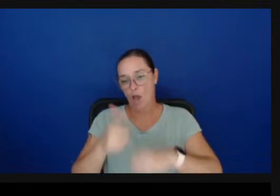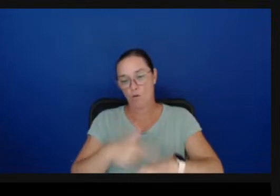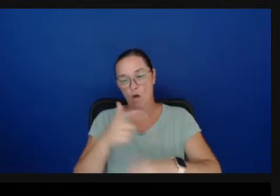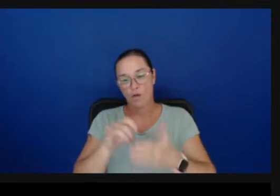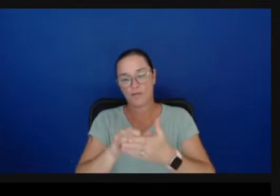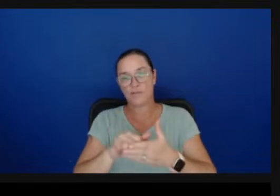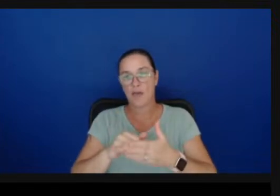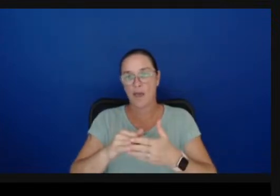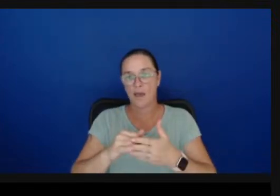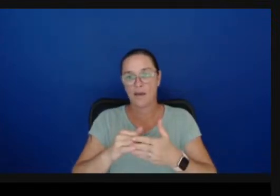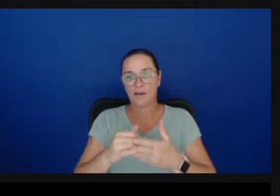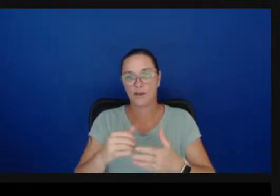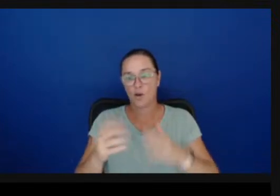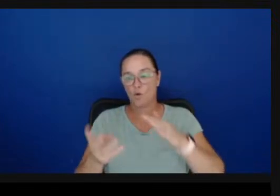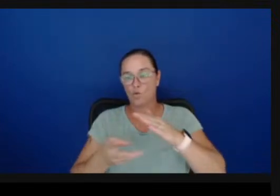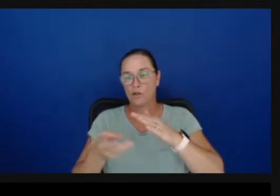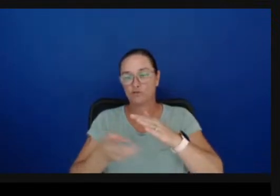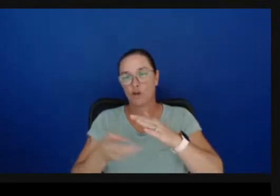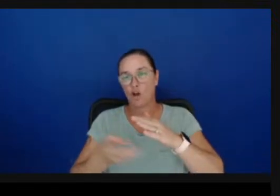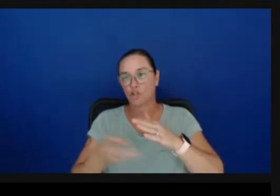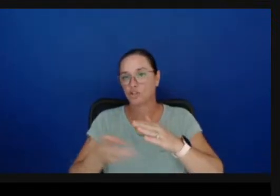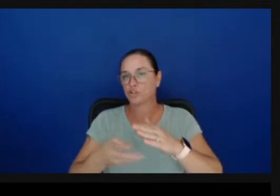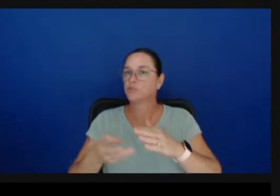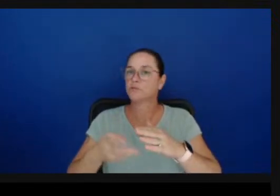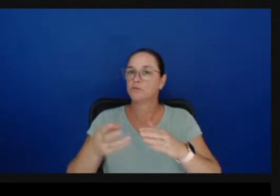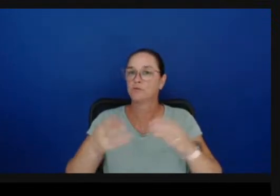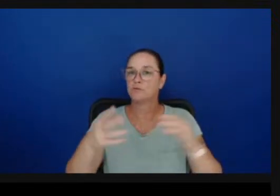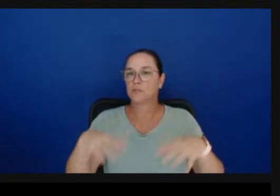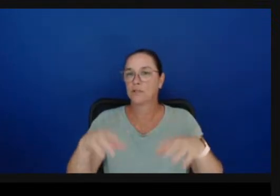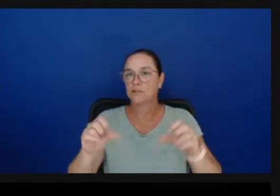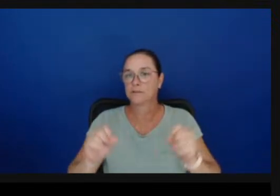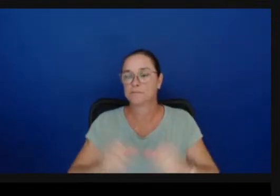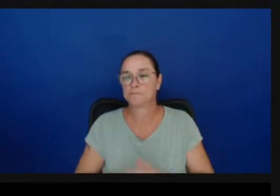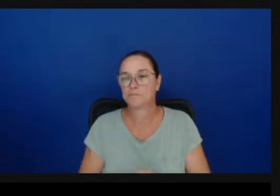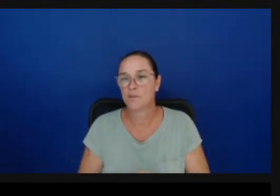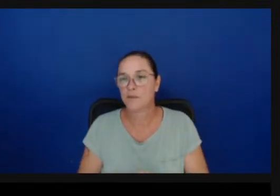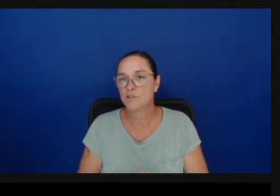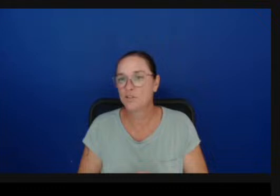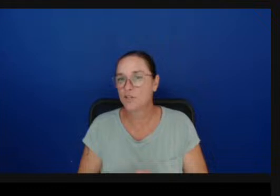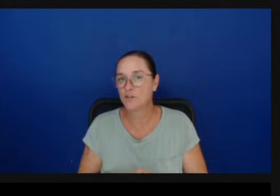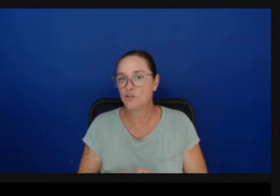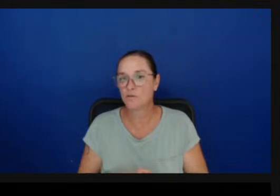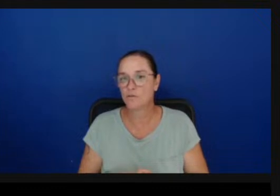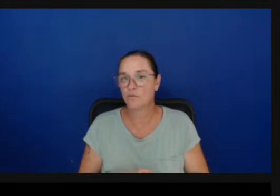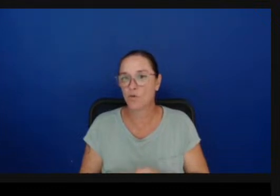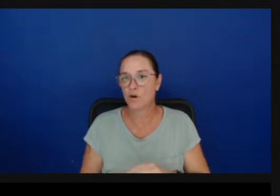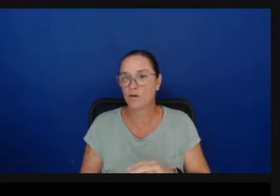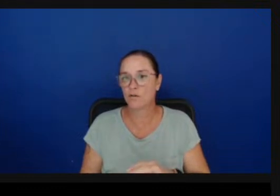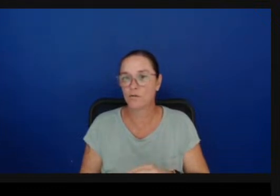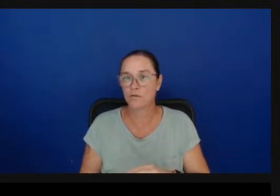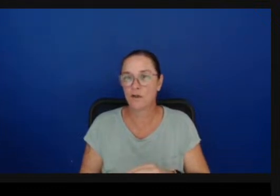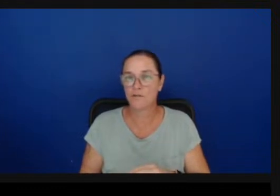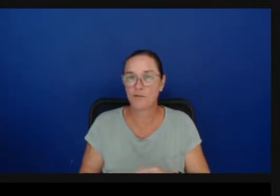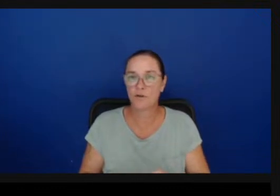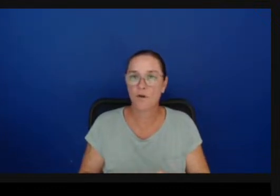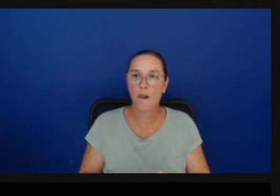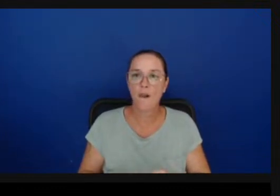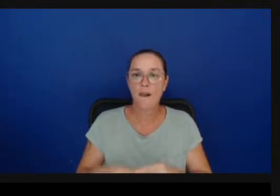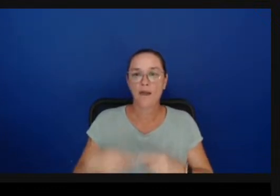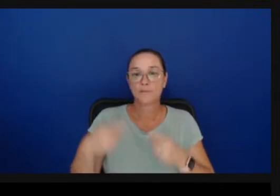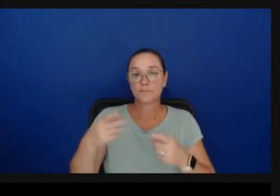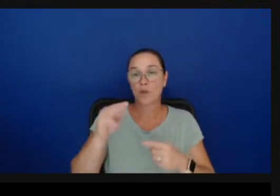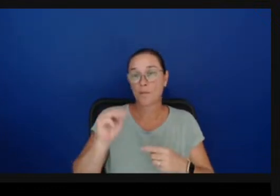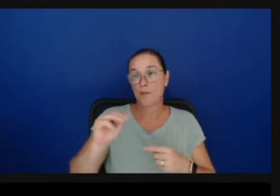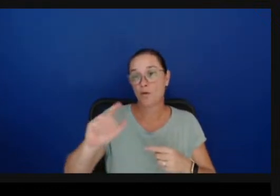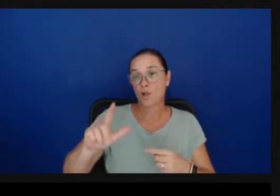comes next. On Maunaloa, it continues to be quiet. Earthquakes have been very low over the last week. There's only one deep event